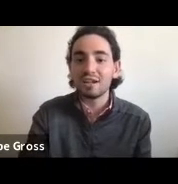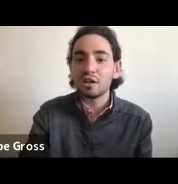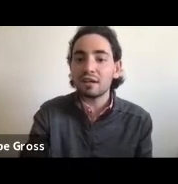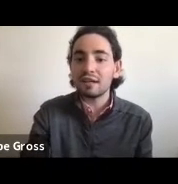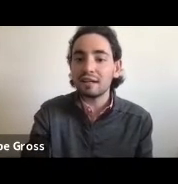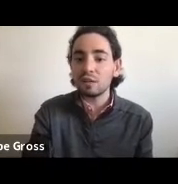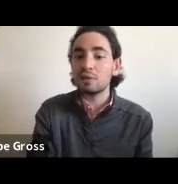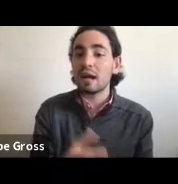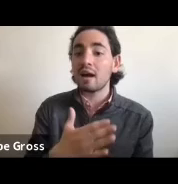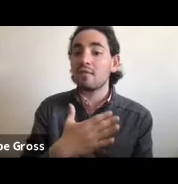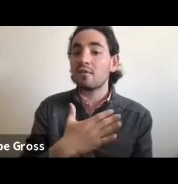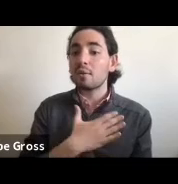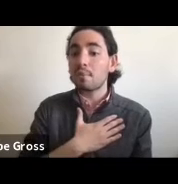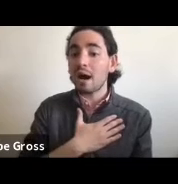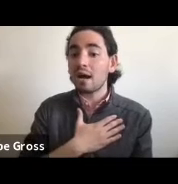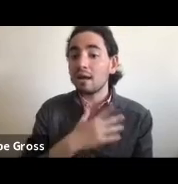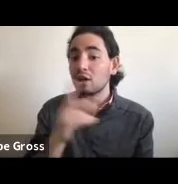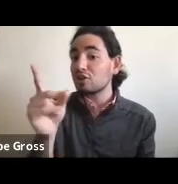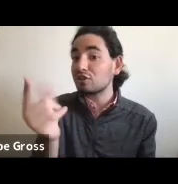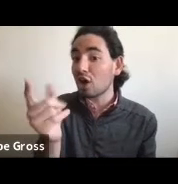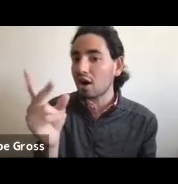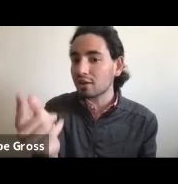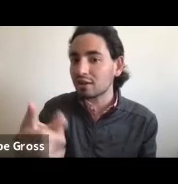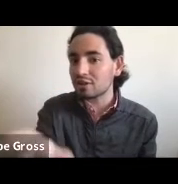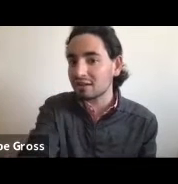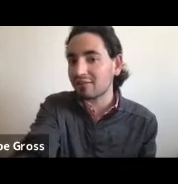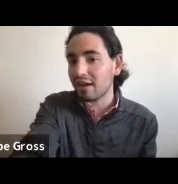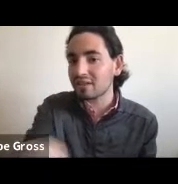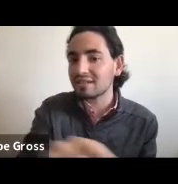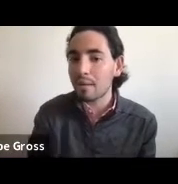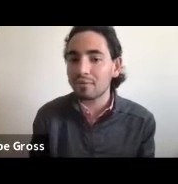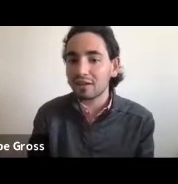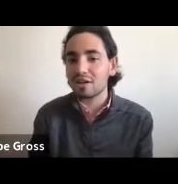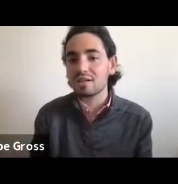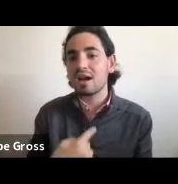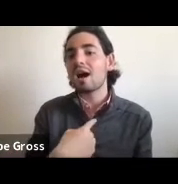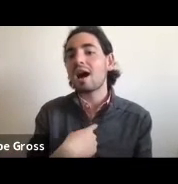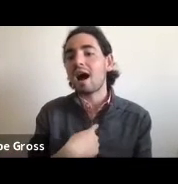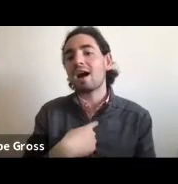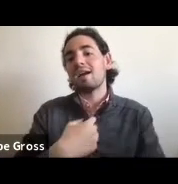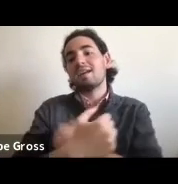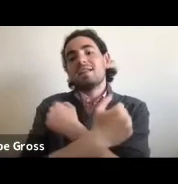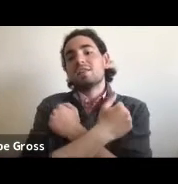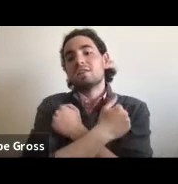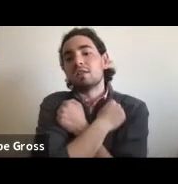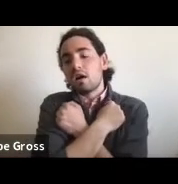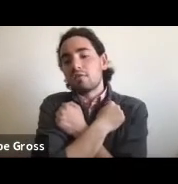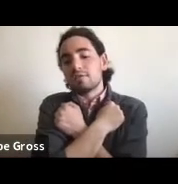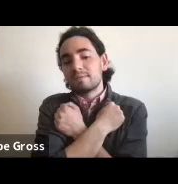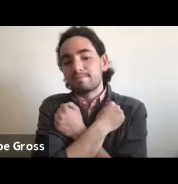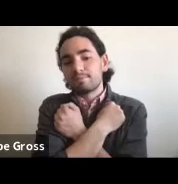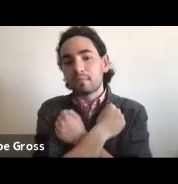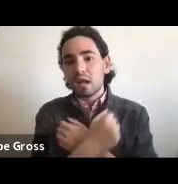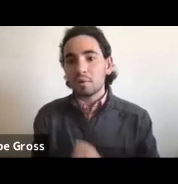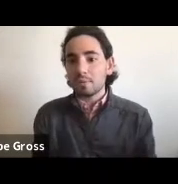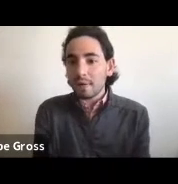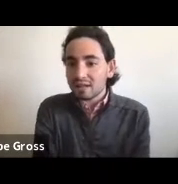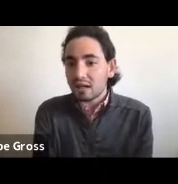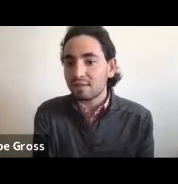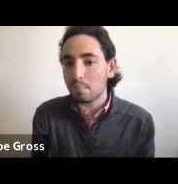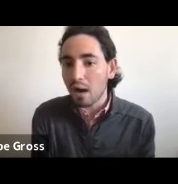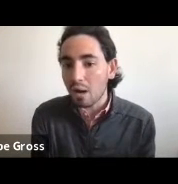sign I love my dog? Right here we have my dog. Look, just like that, the snap fingers. I